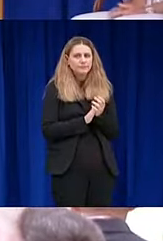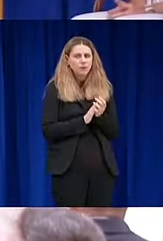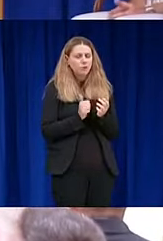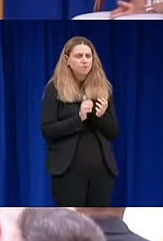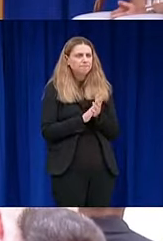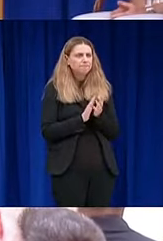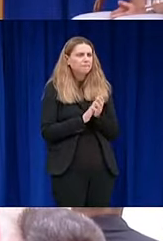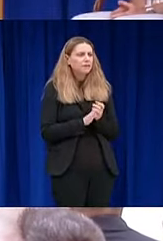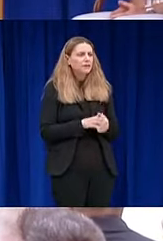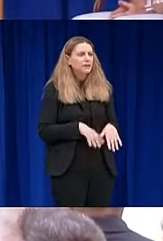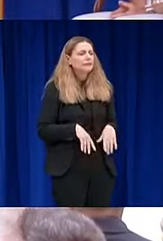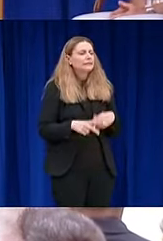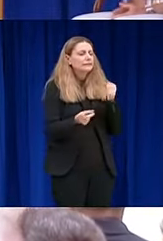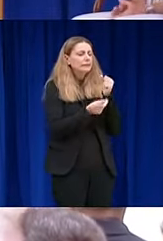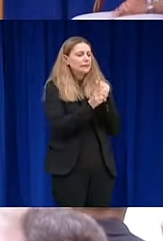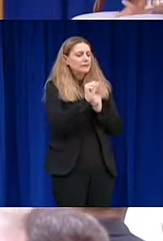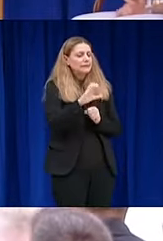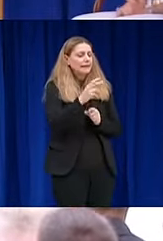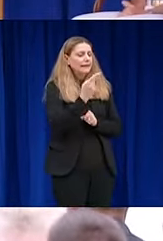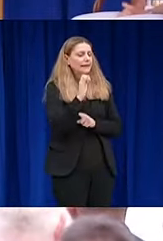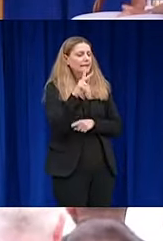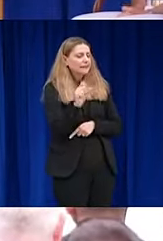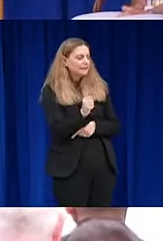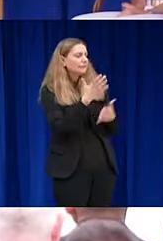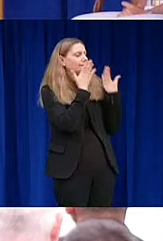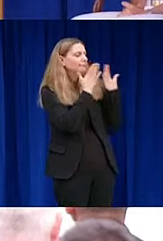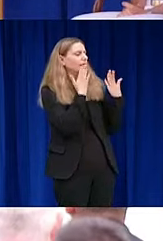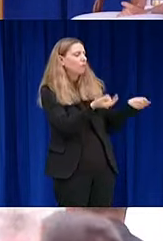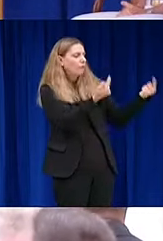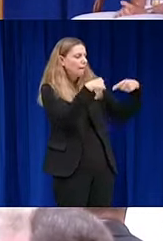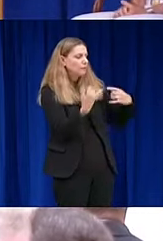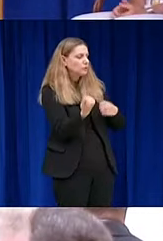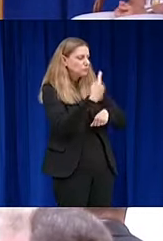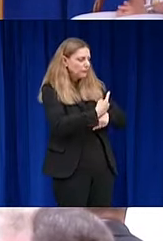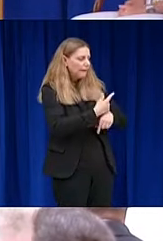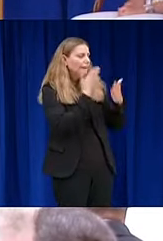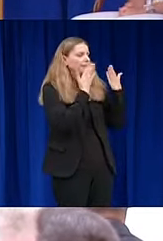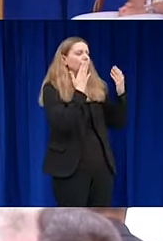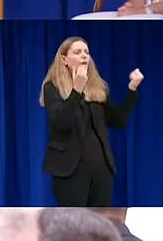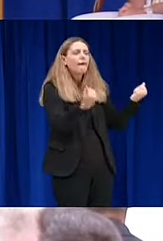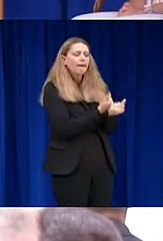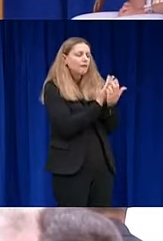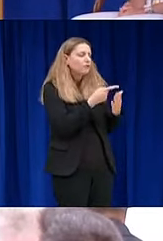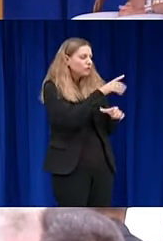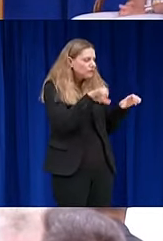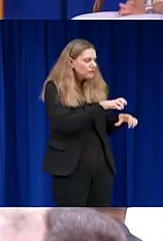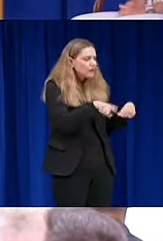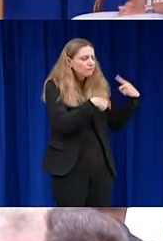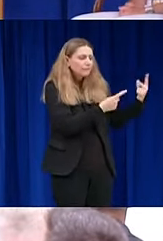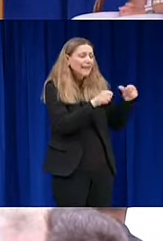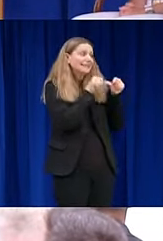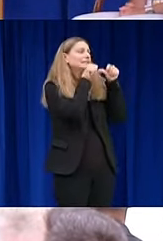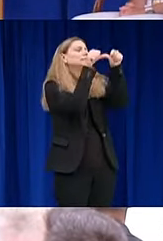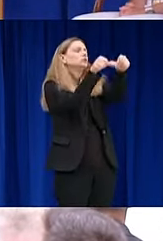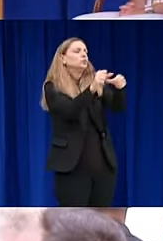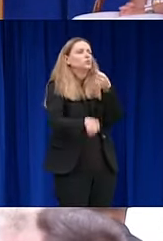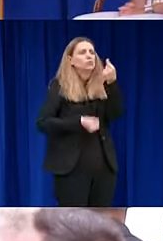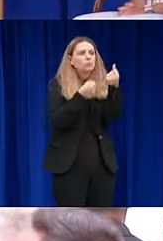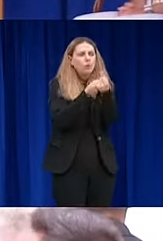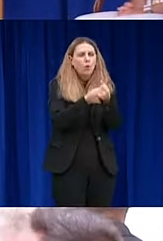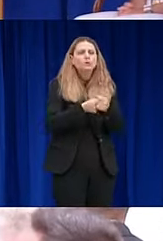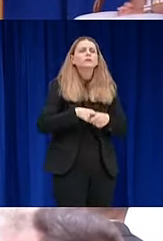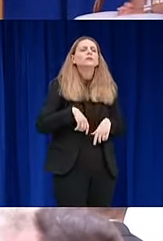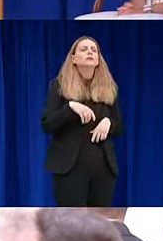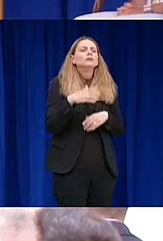Deputy Secretary Hicks, thank you so much for being here today and for all that you've done and continue to do to support our service members, DOD